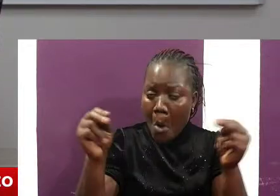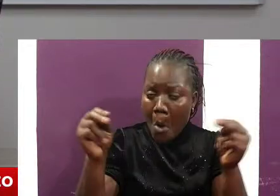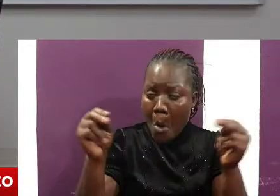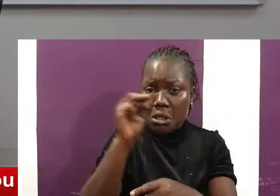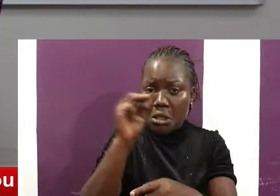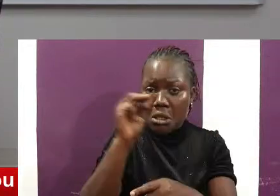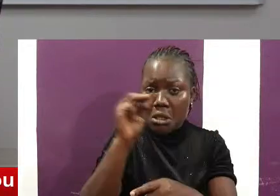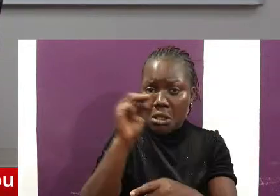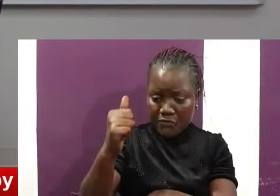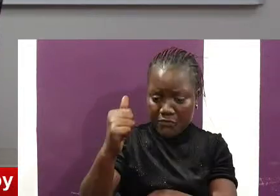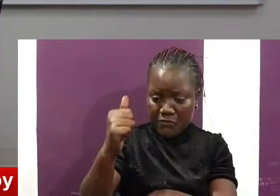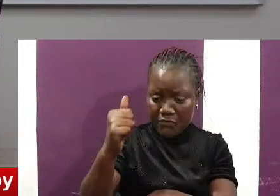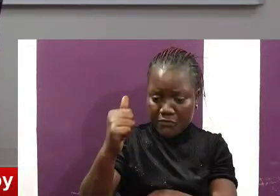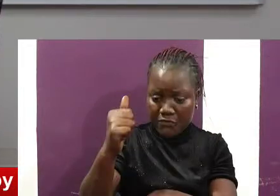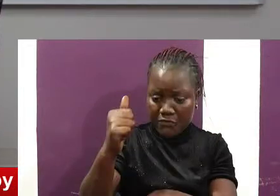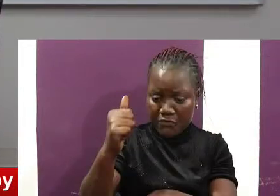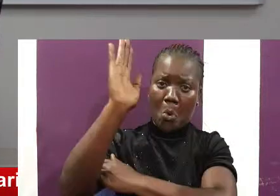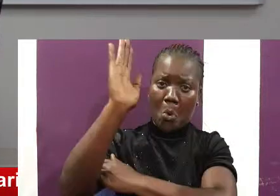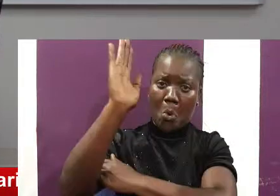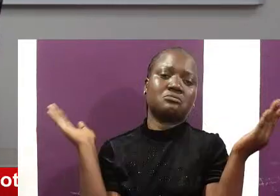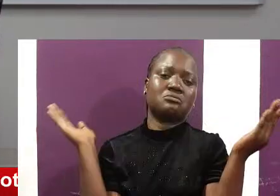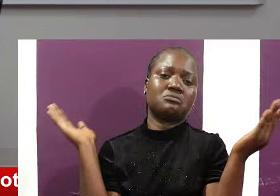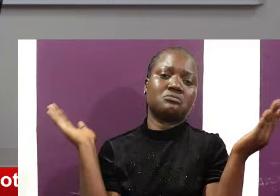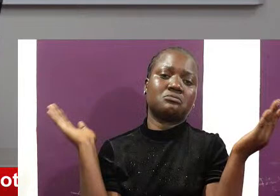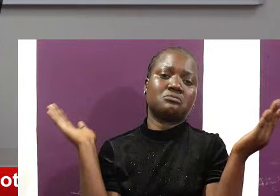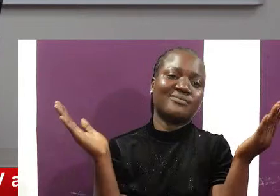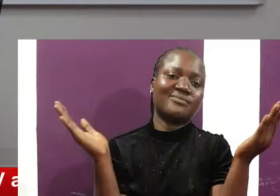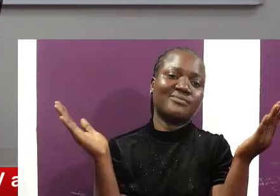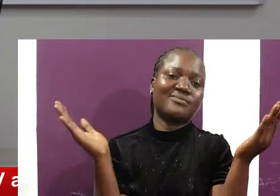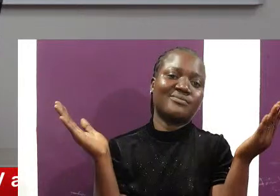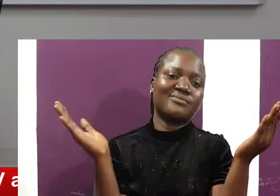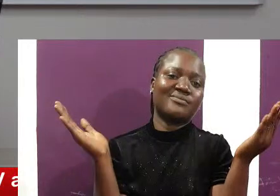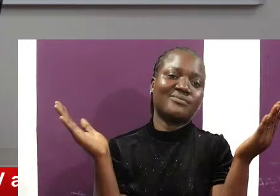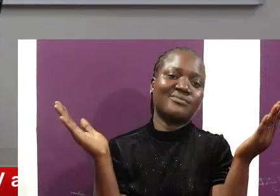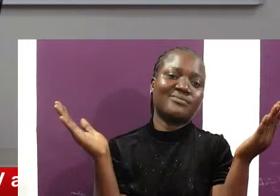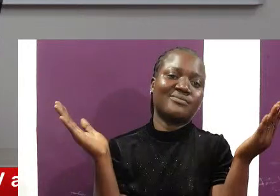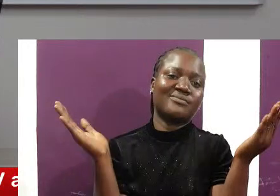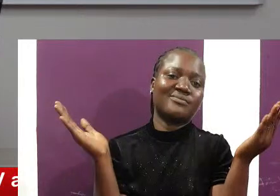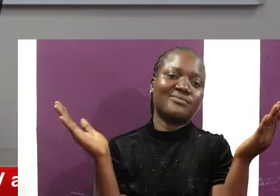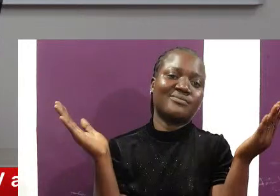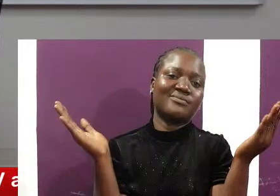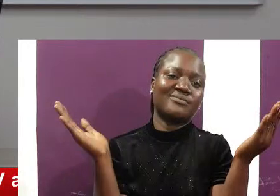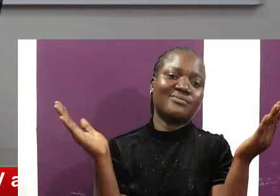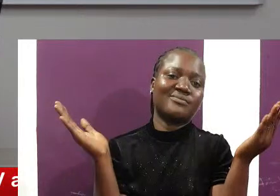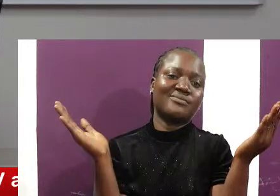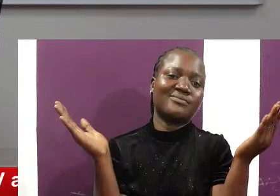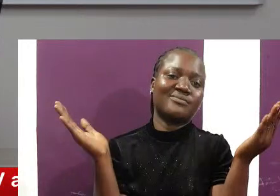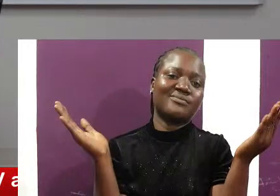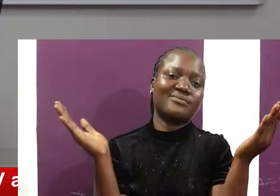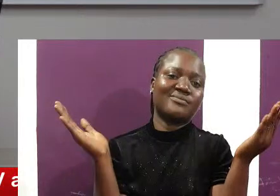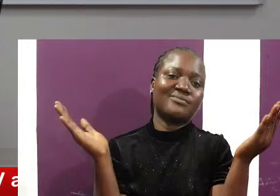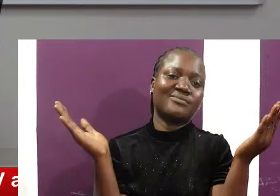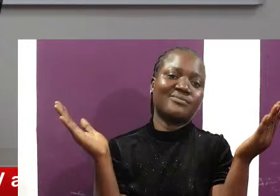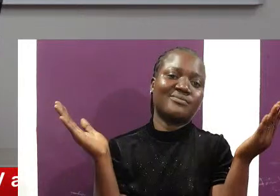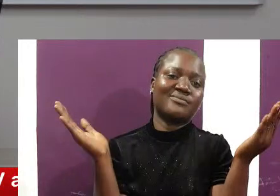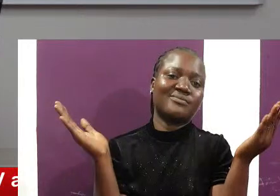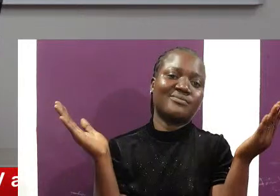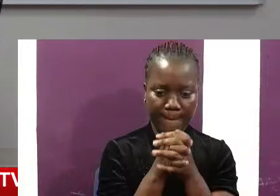God gave them a king, but he also warned them that there would be problems brought by having a king.